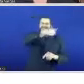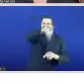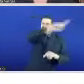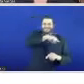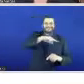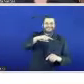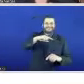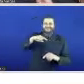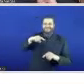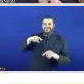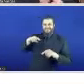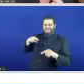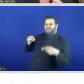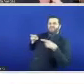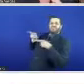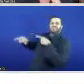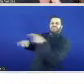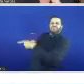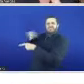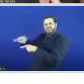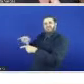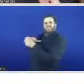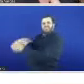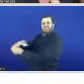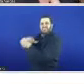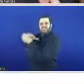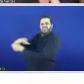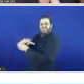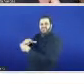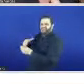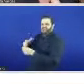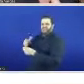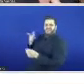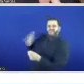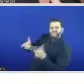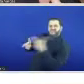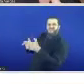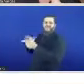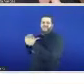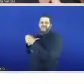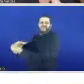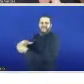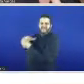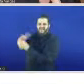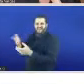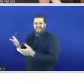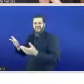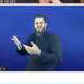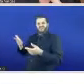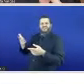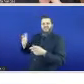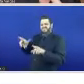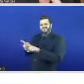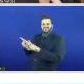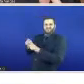make them troublemakers, calling them anti-government, calling them Western, calling them lesbians, there are many different tactics, but